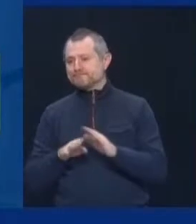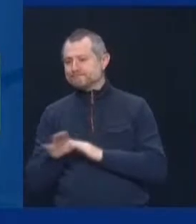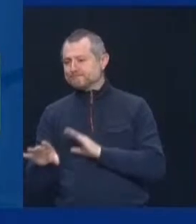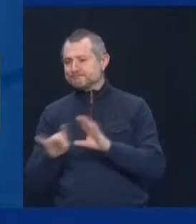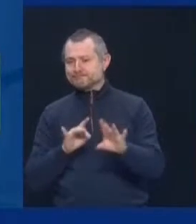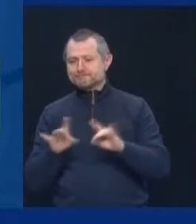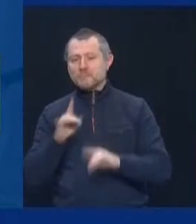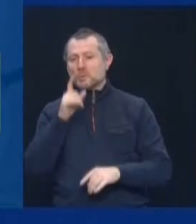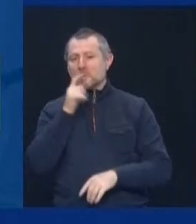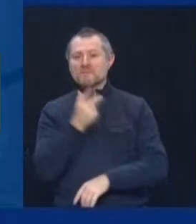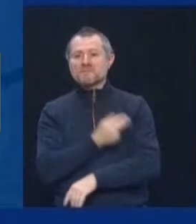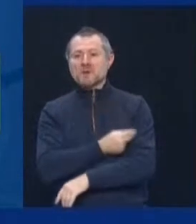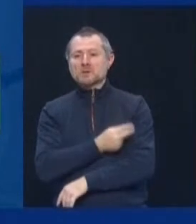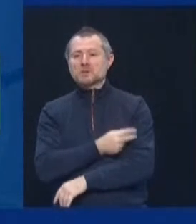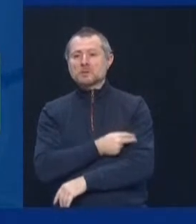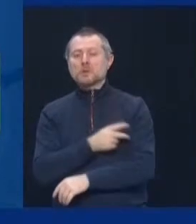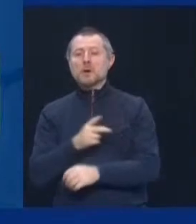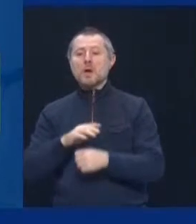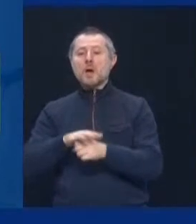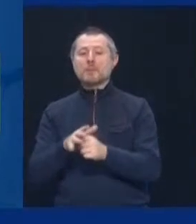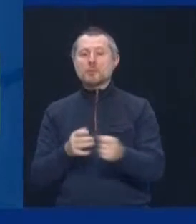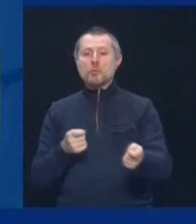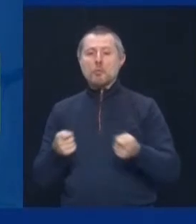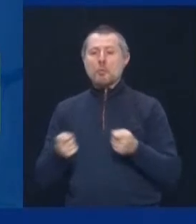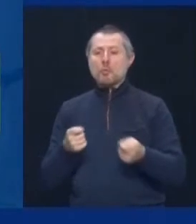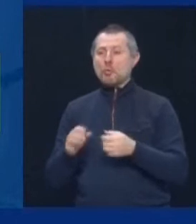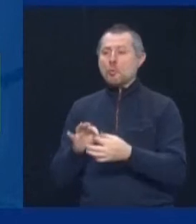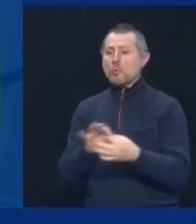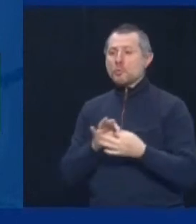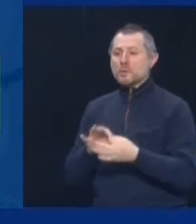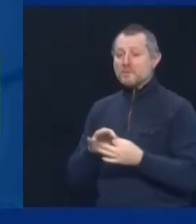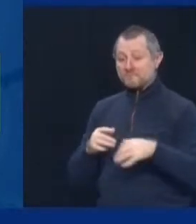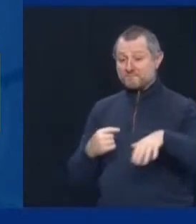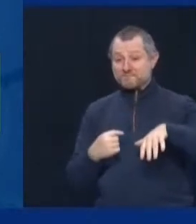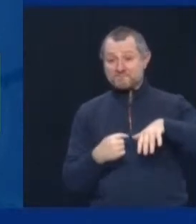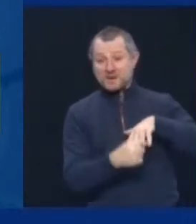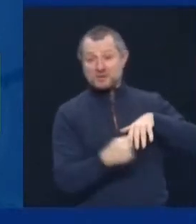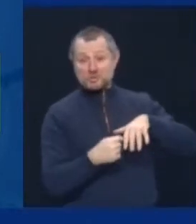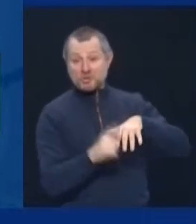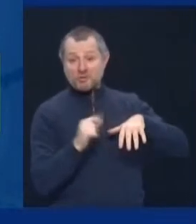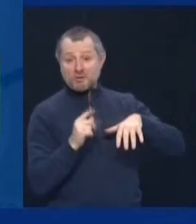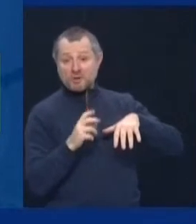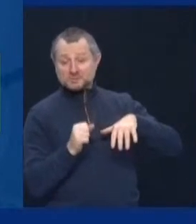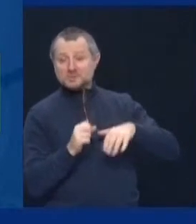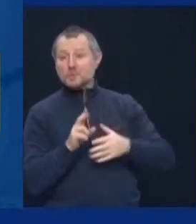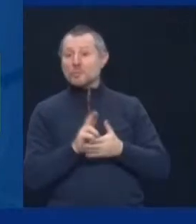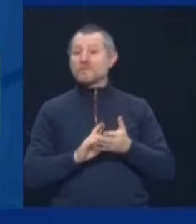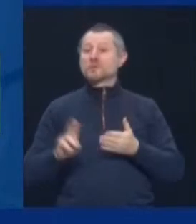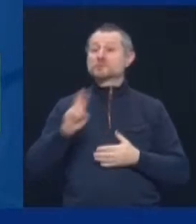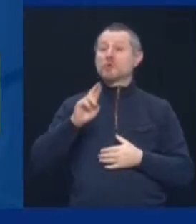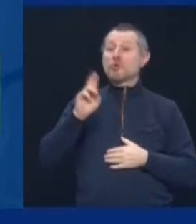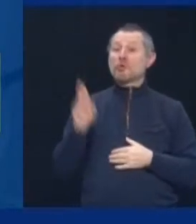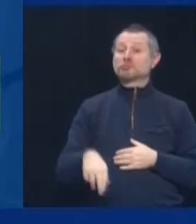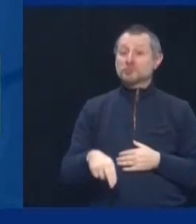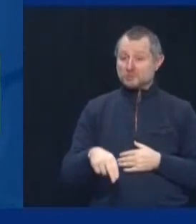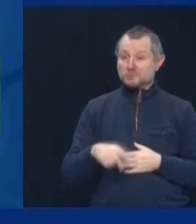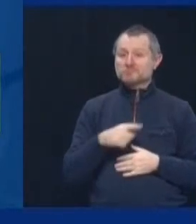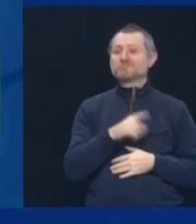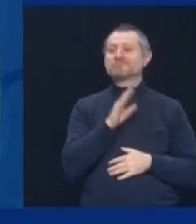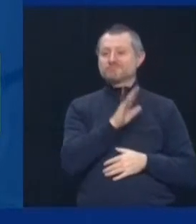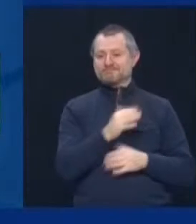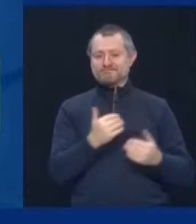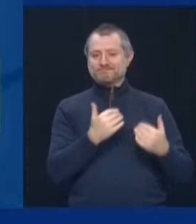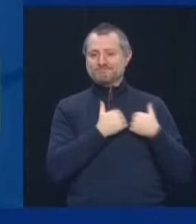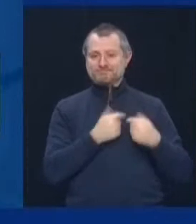coordinators. So Finger Lakes U of R is going to manage the vaccination starting